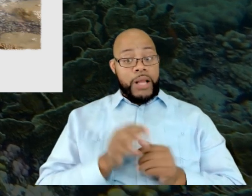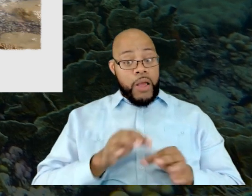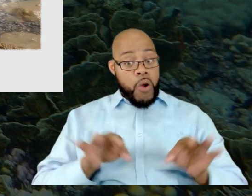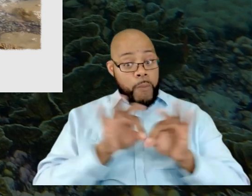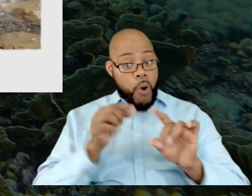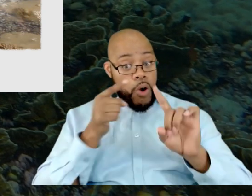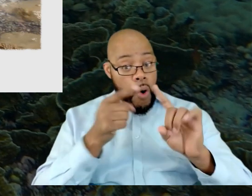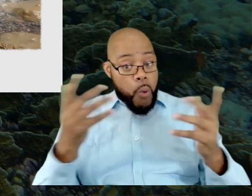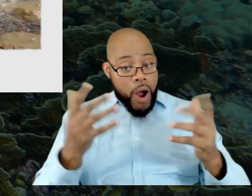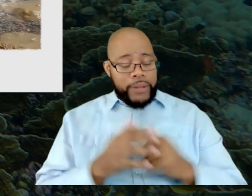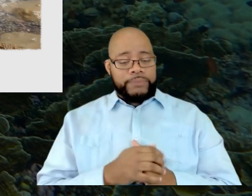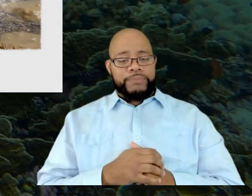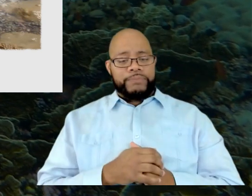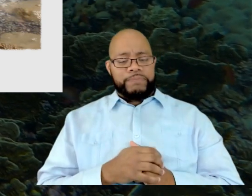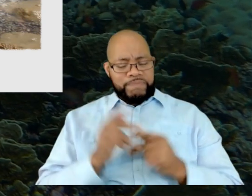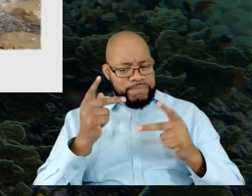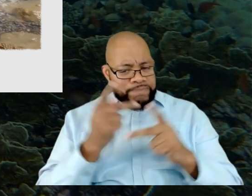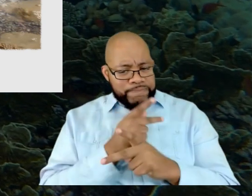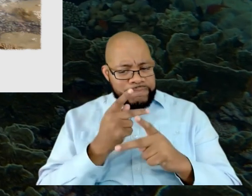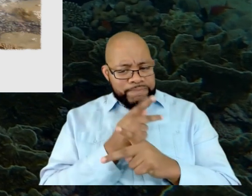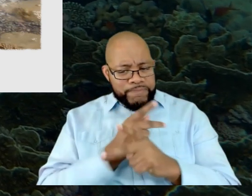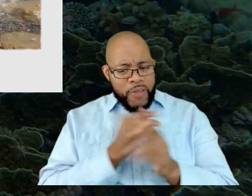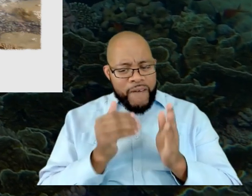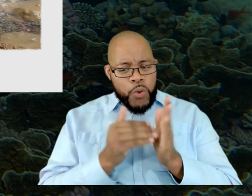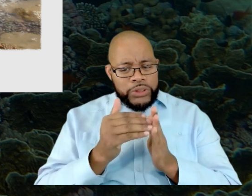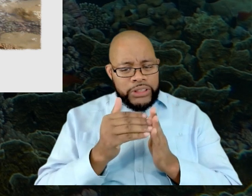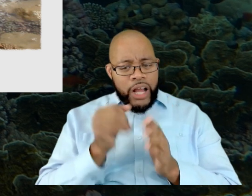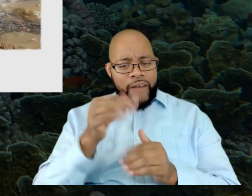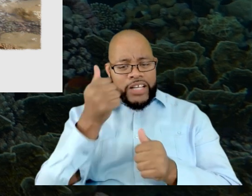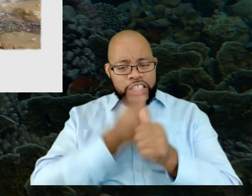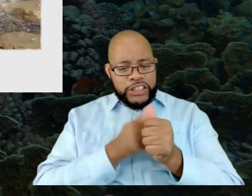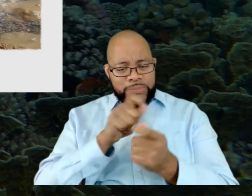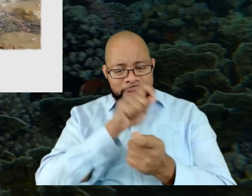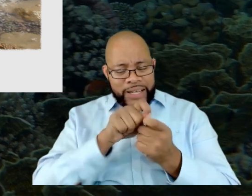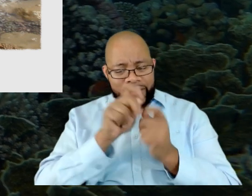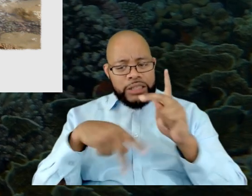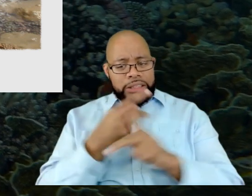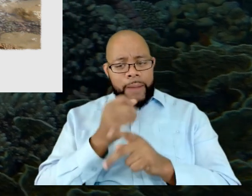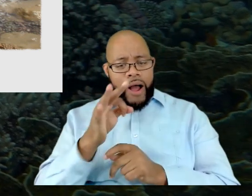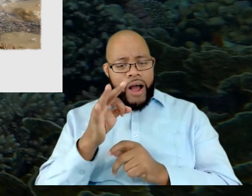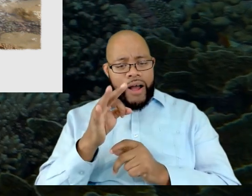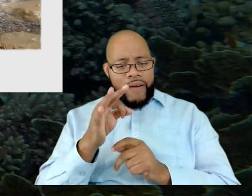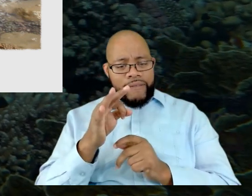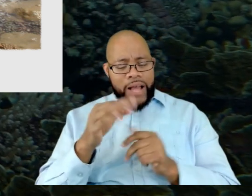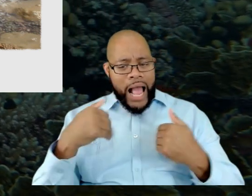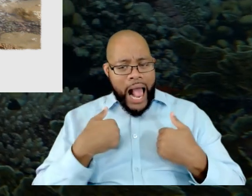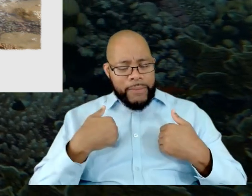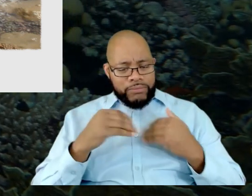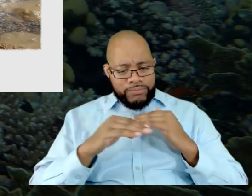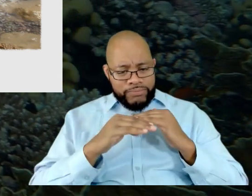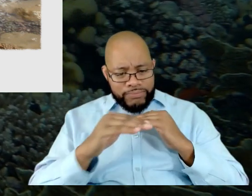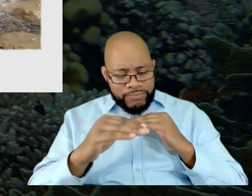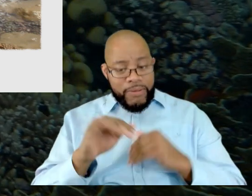is to calculate the frequency of each particular type of benthic component,